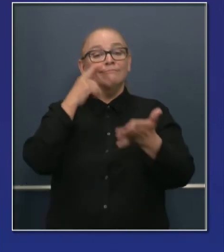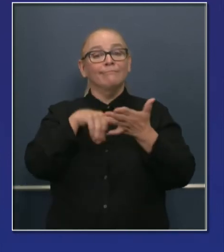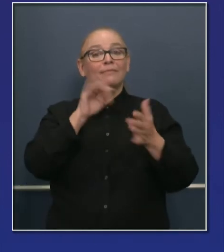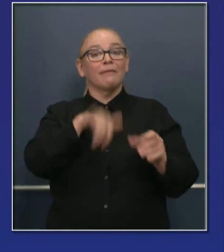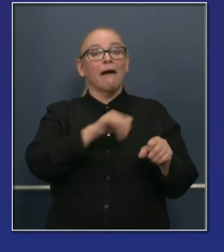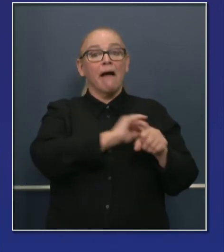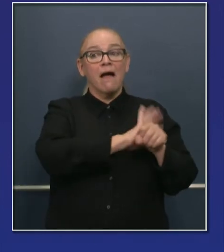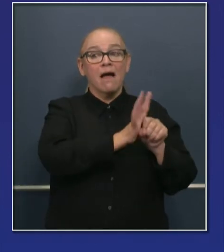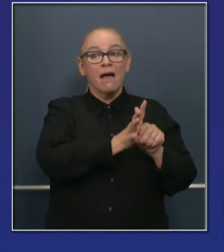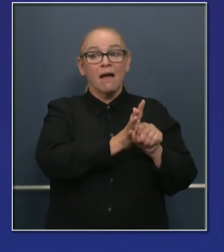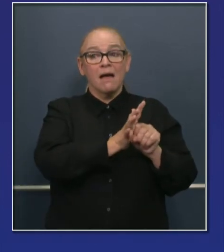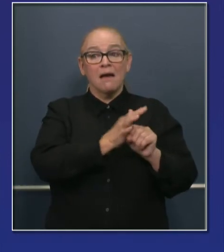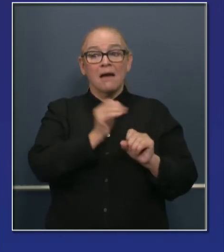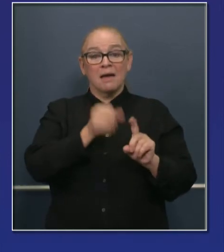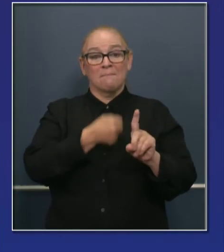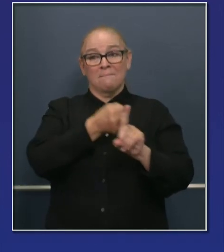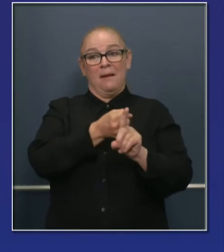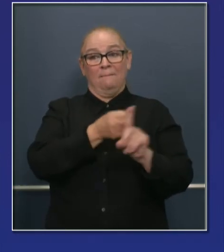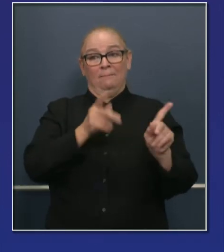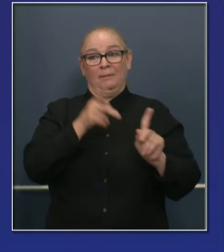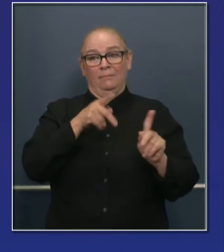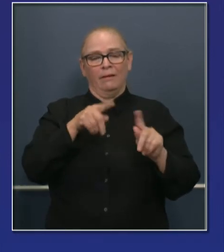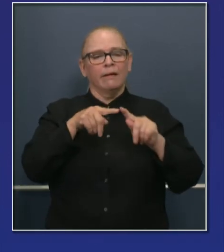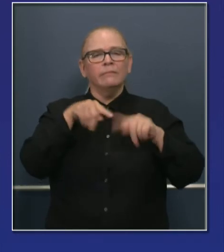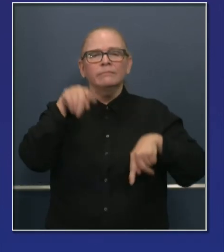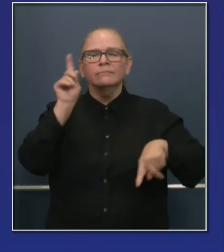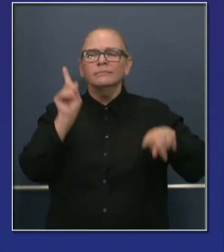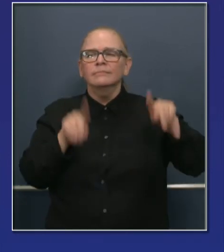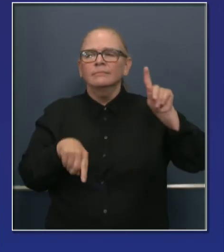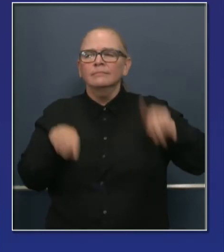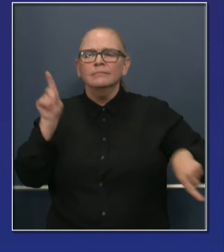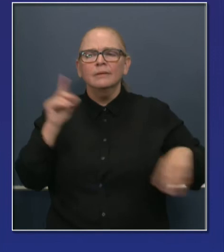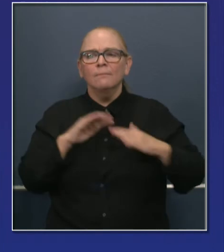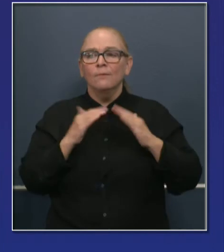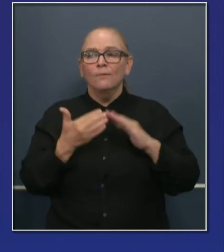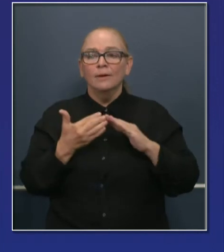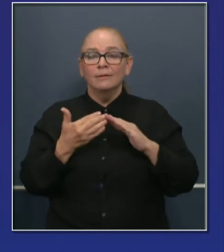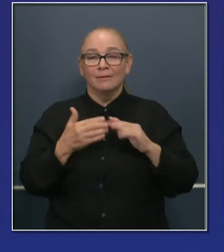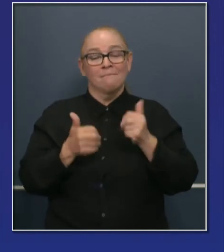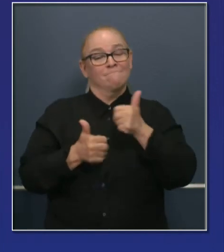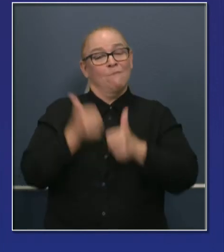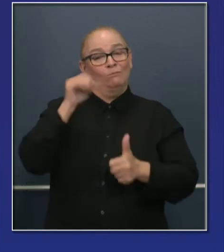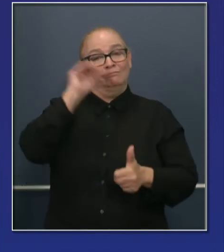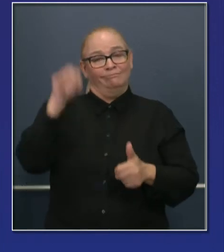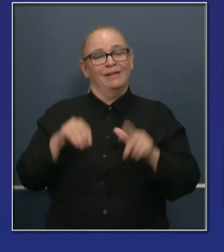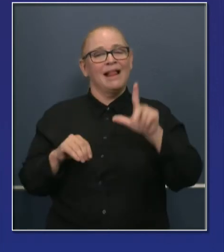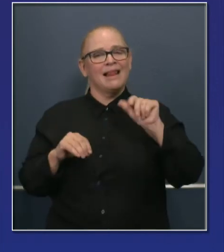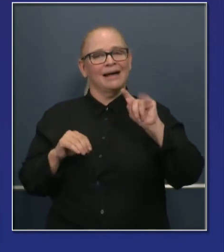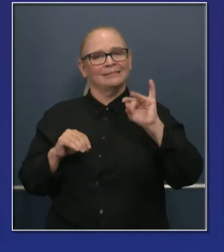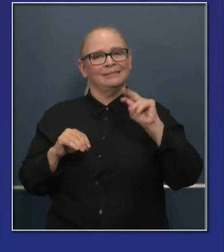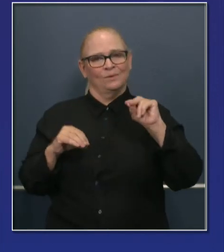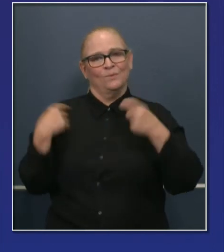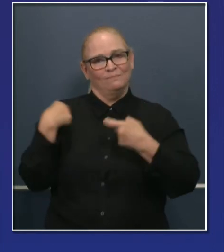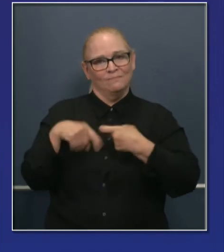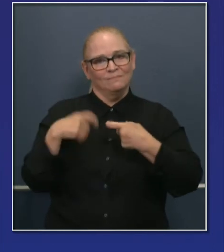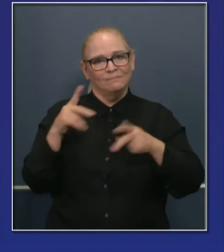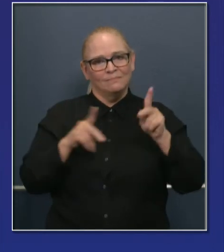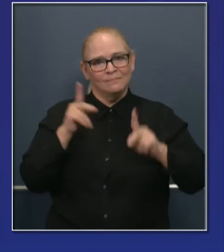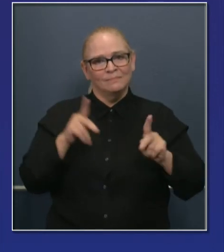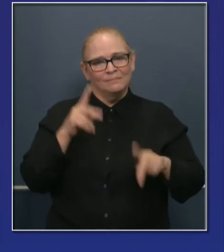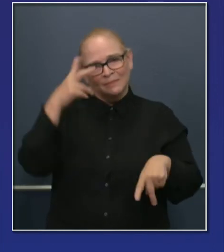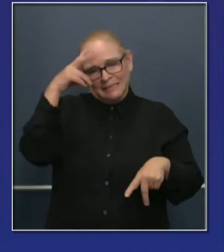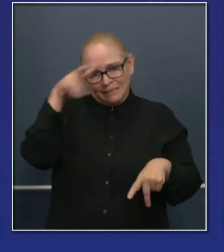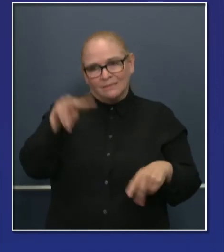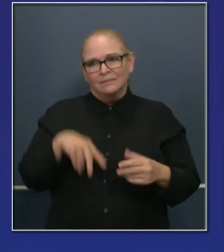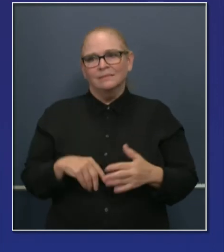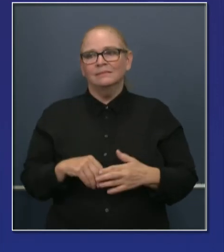diverse communities, disproportionately impacting the Latino community, disproportionately impacting the community in the Central